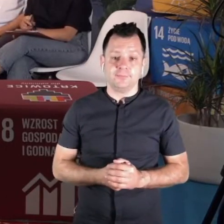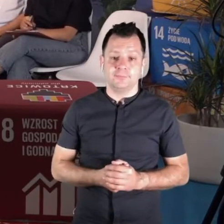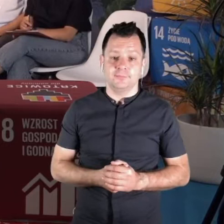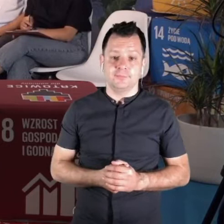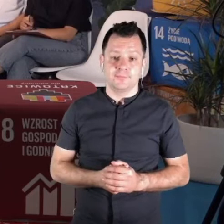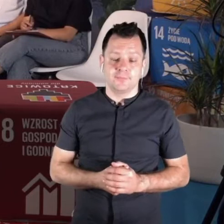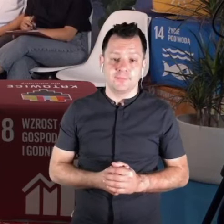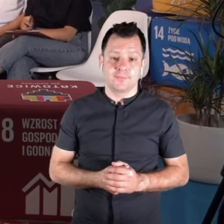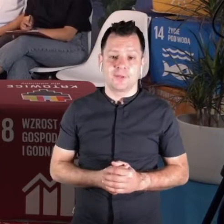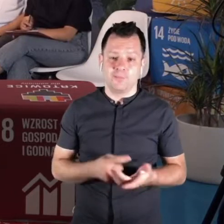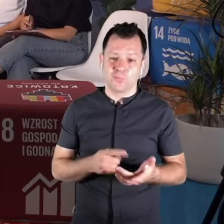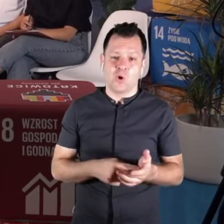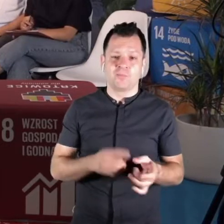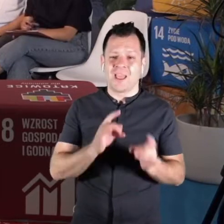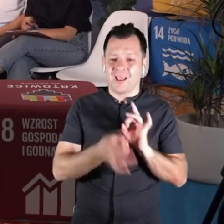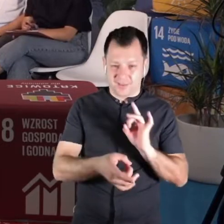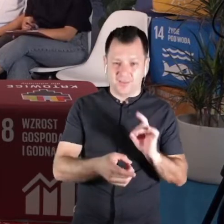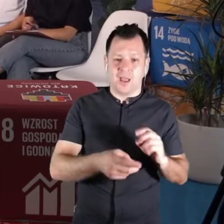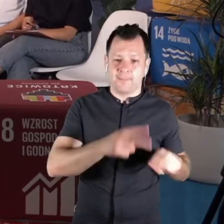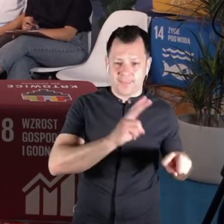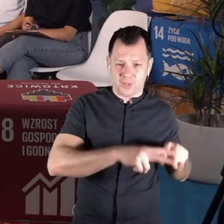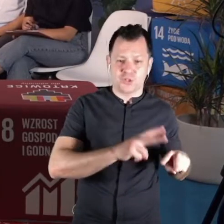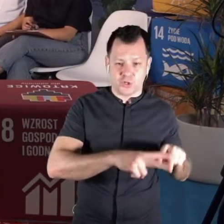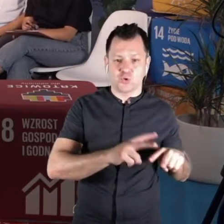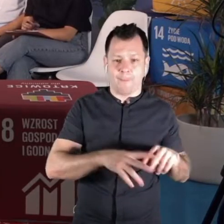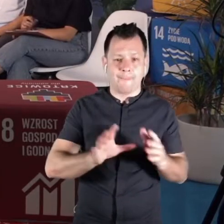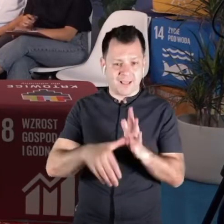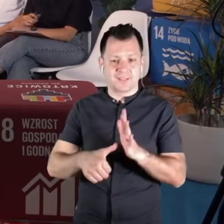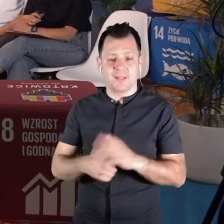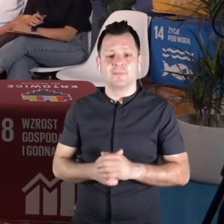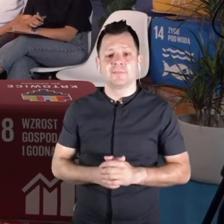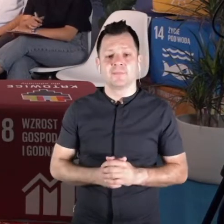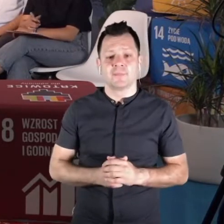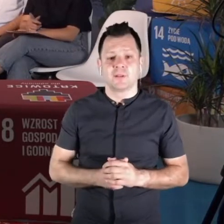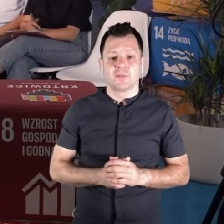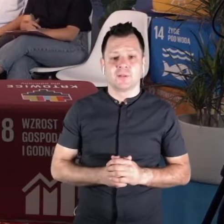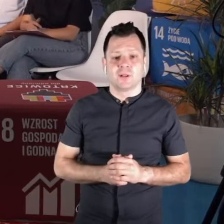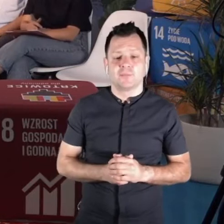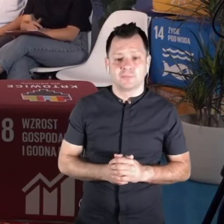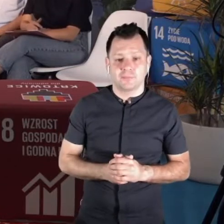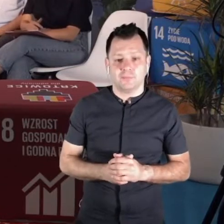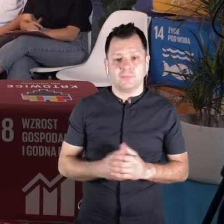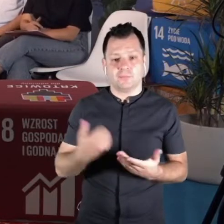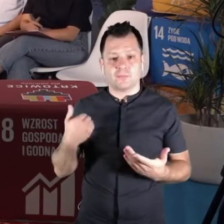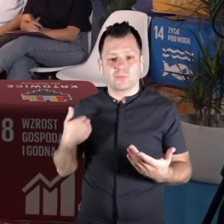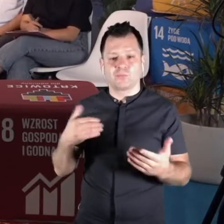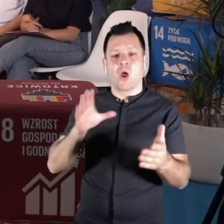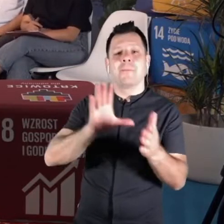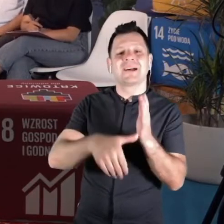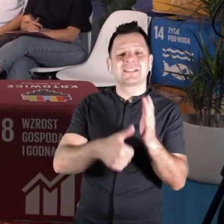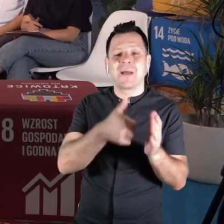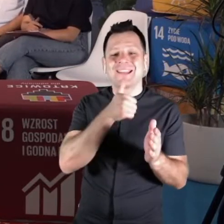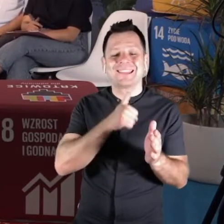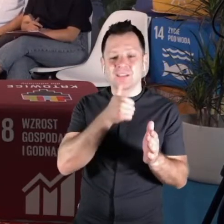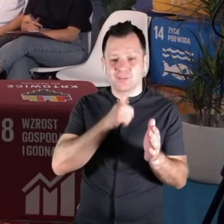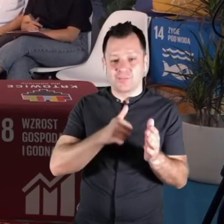my friend Justyna, who will present later, we tested for 3 years the concept of urban lab, not only for our cities and our